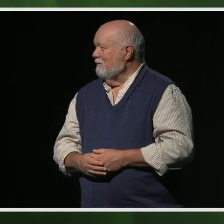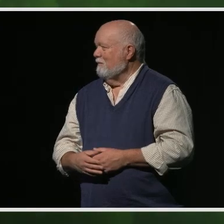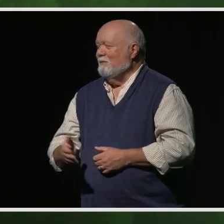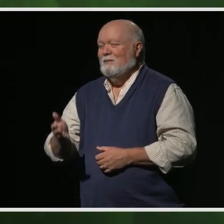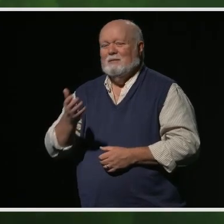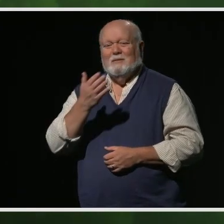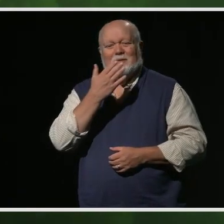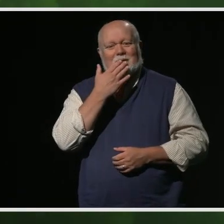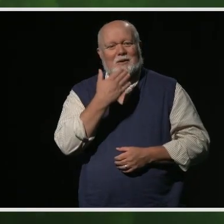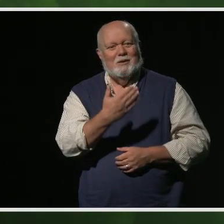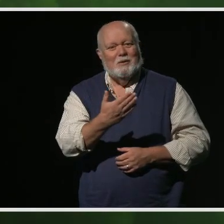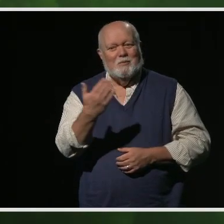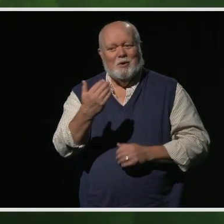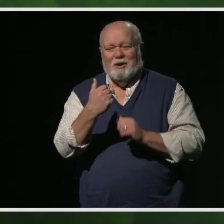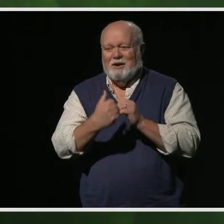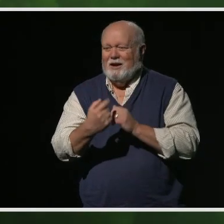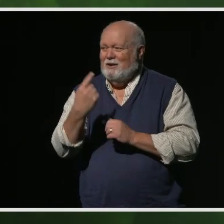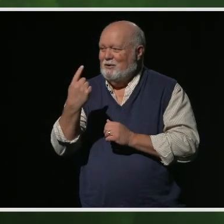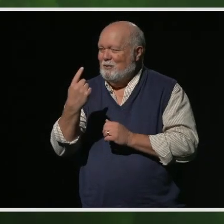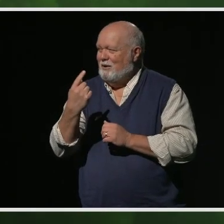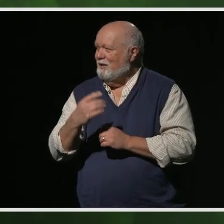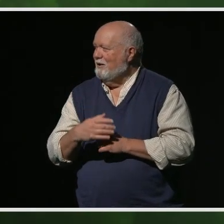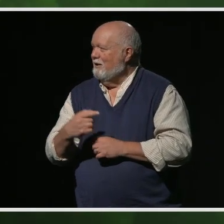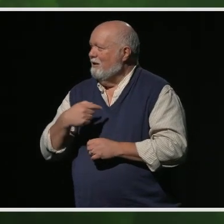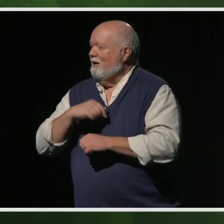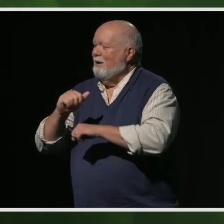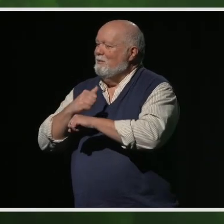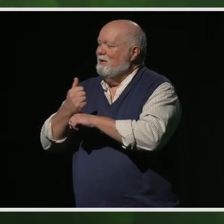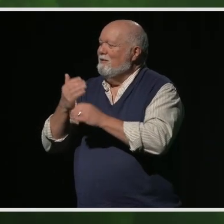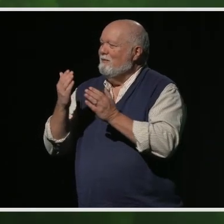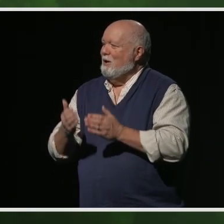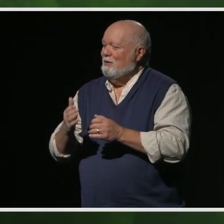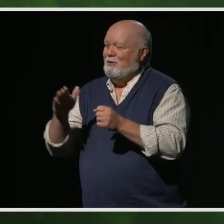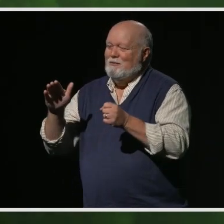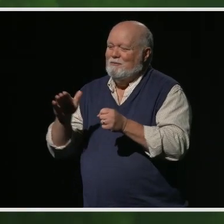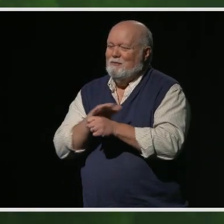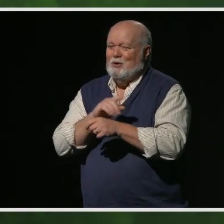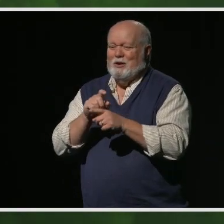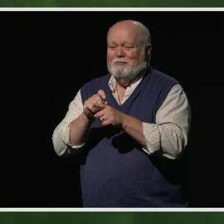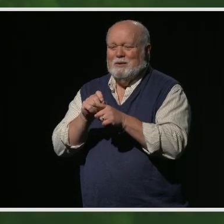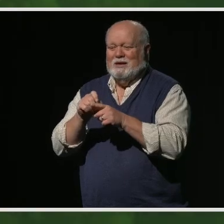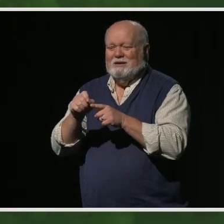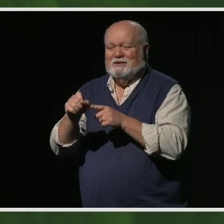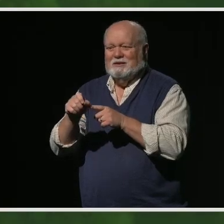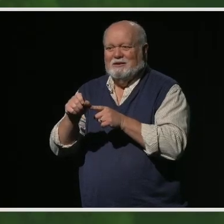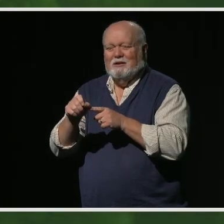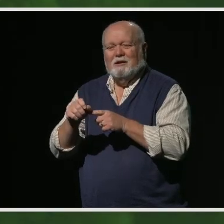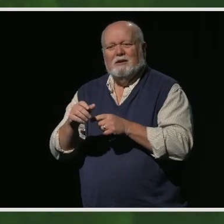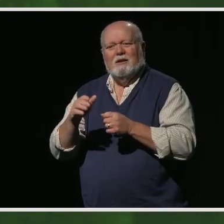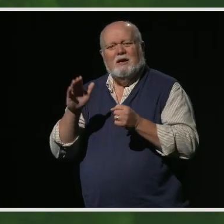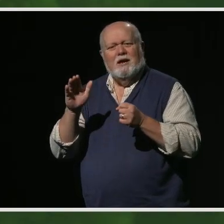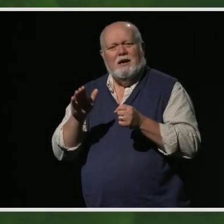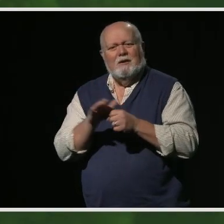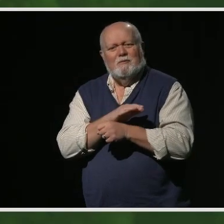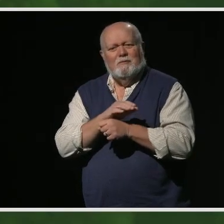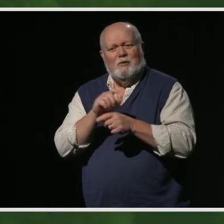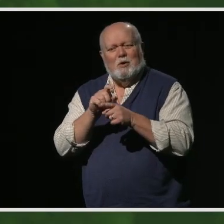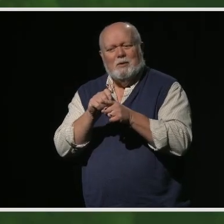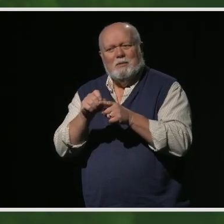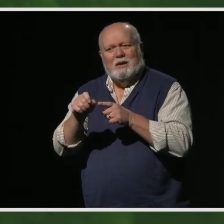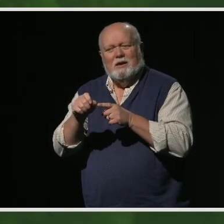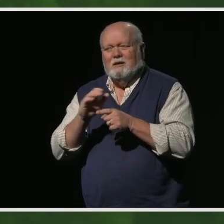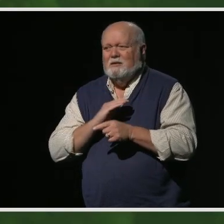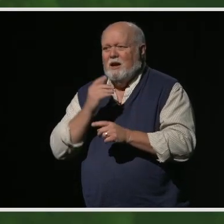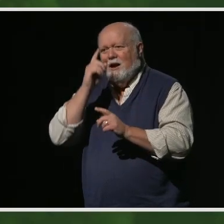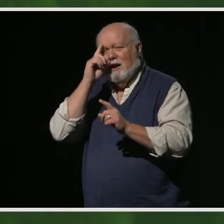Good morning, everyone. I'm Narelle, founder of Full of Beans. At Full of Beans, our mission is simple.